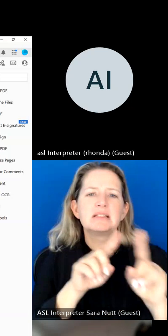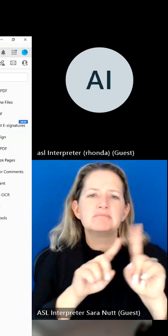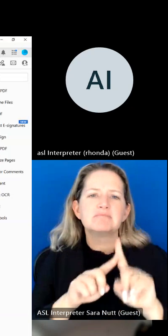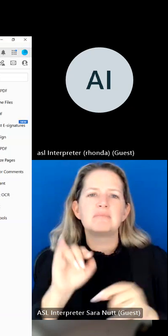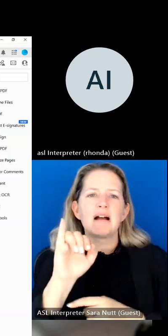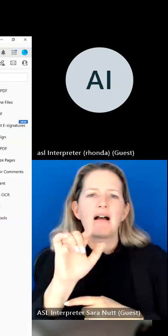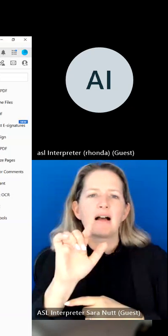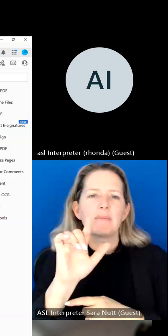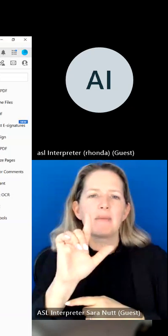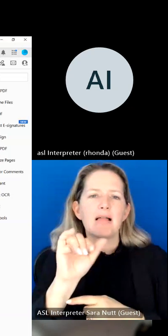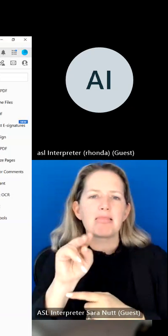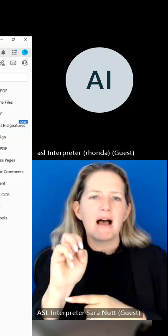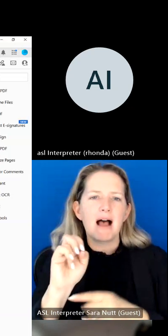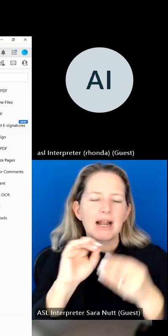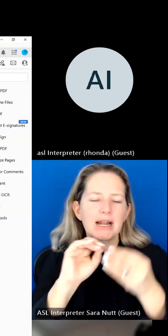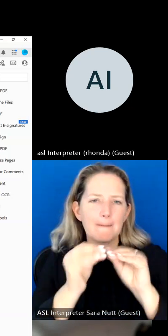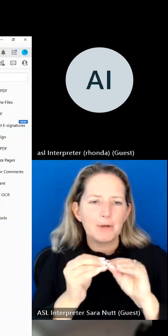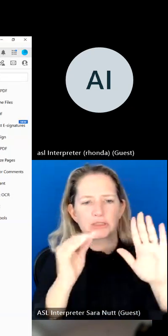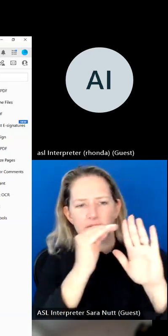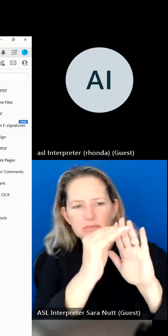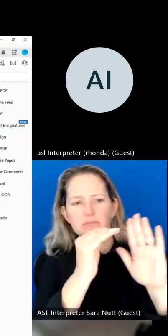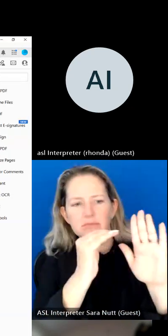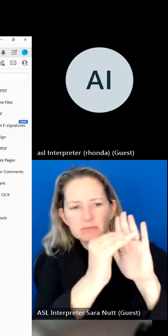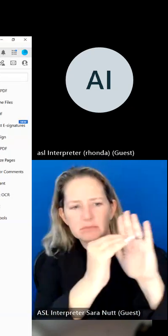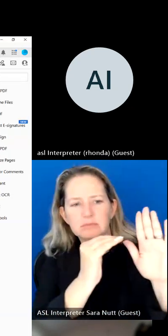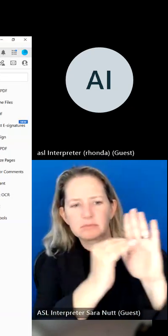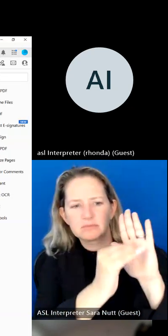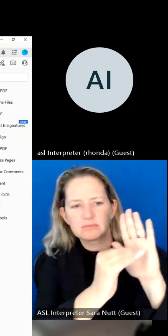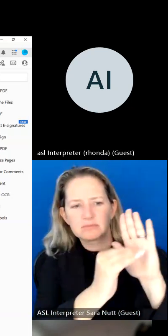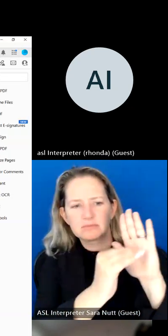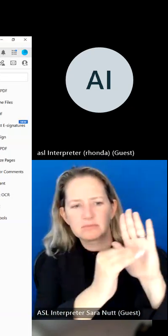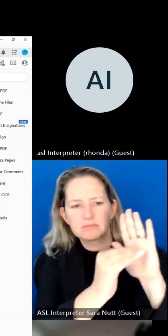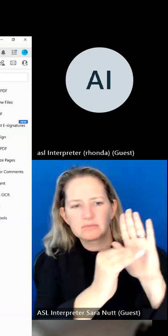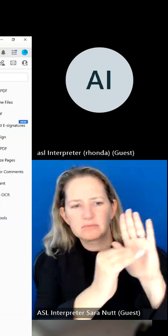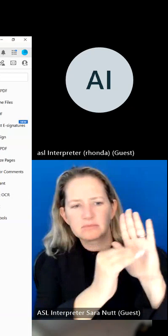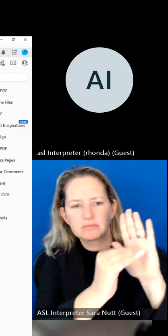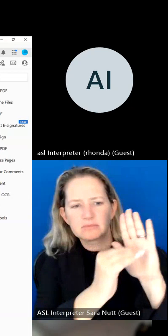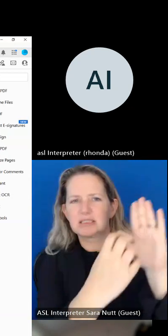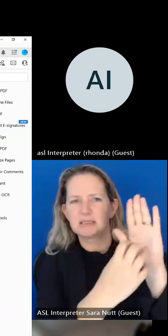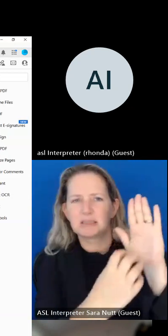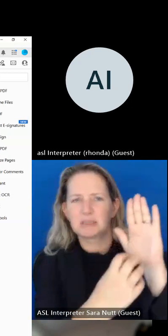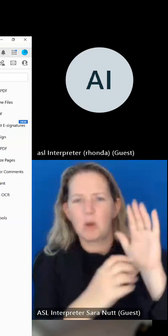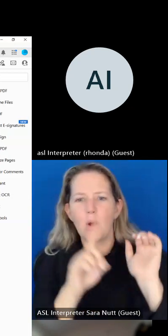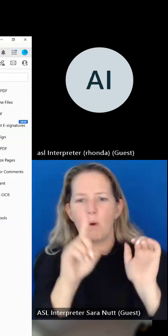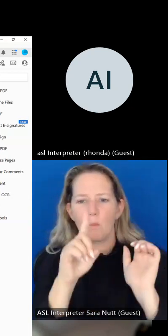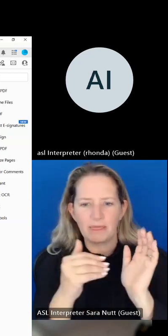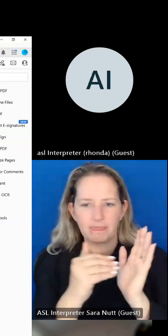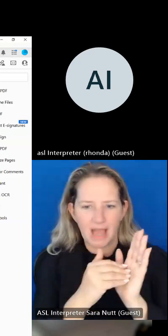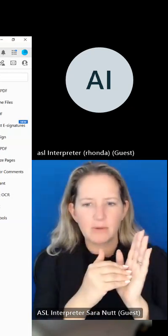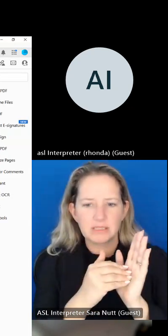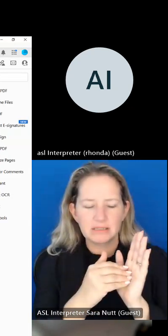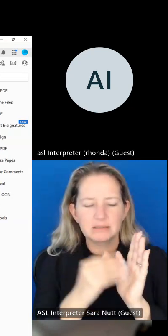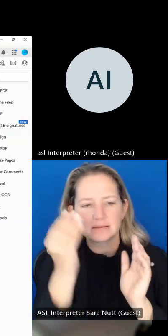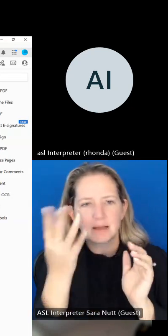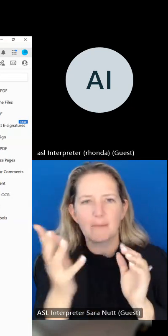up largely in big chunks. So 1000s tell you about budgetary